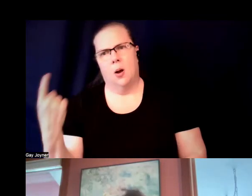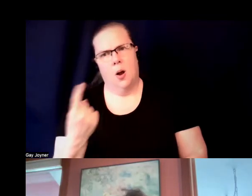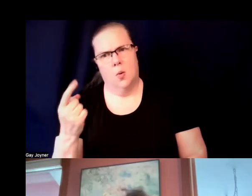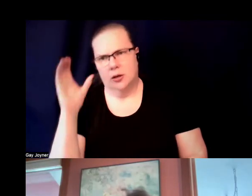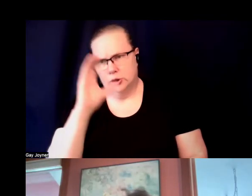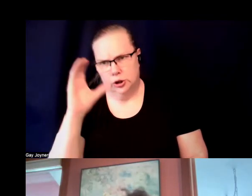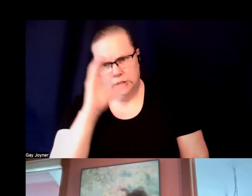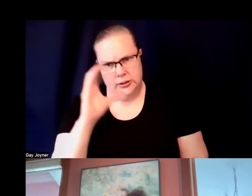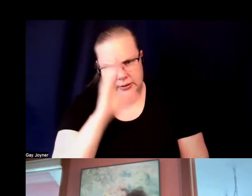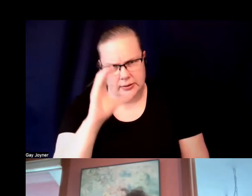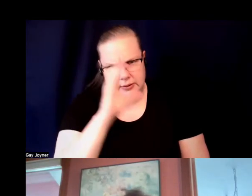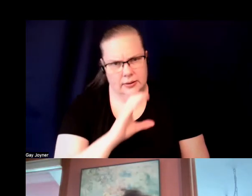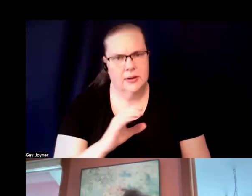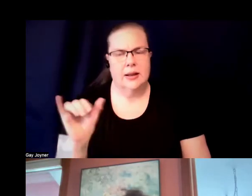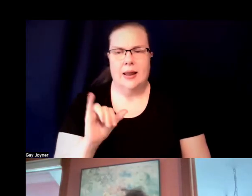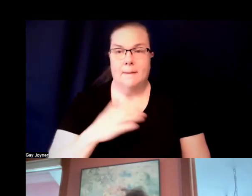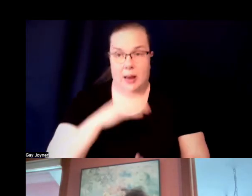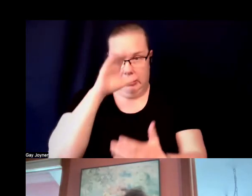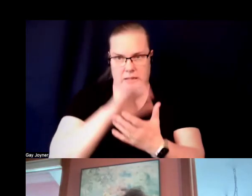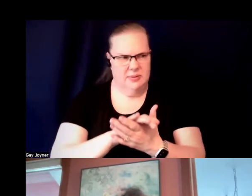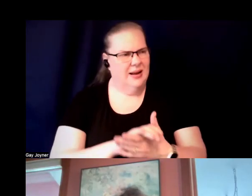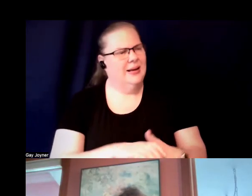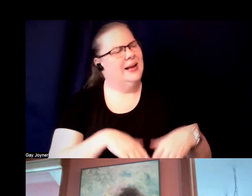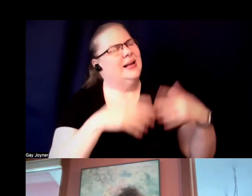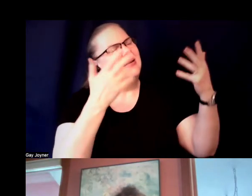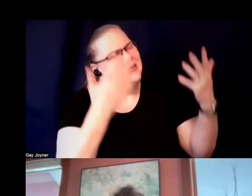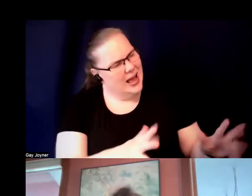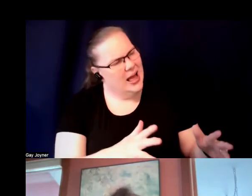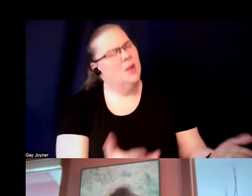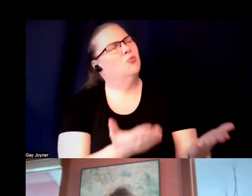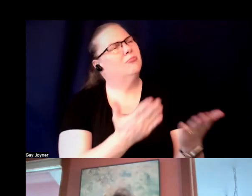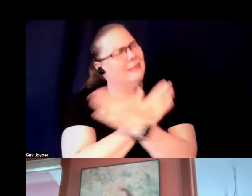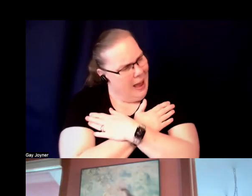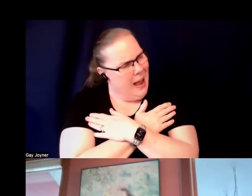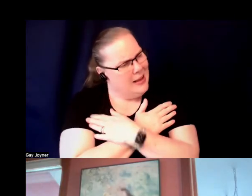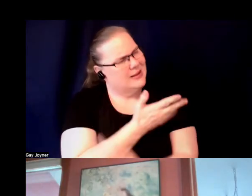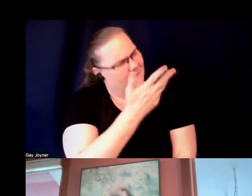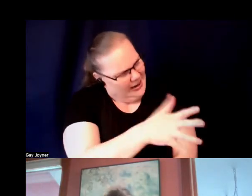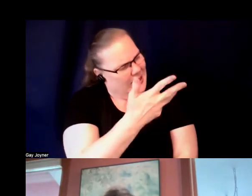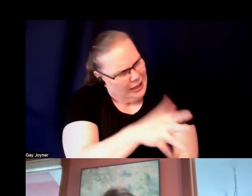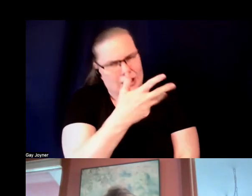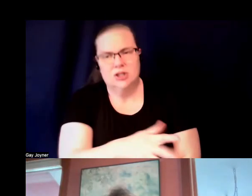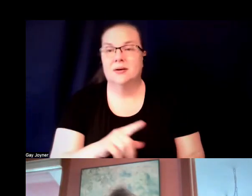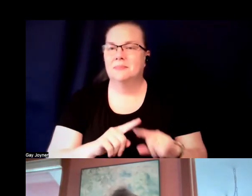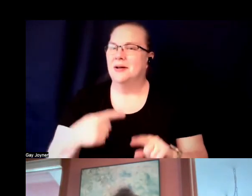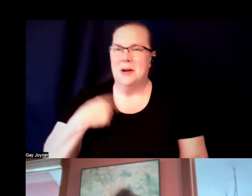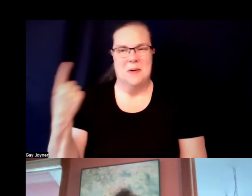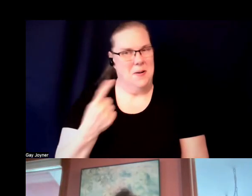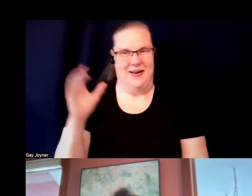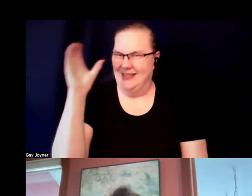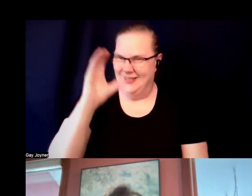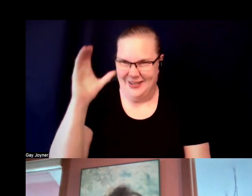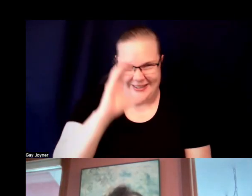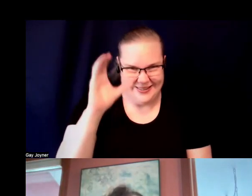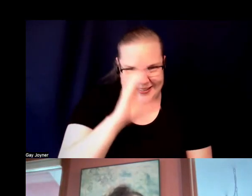it's like, my husband is yelling at me. It's like, stop looking, relax. But I'm always looking. We do go on